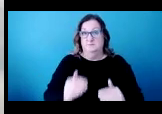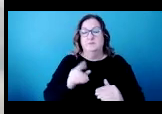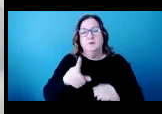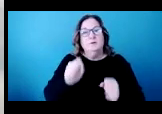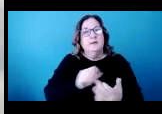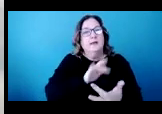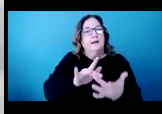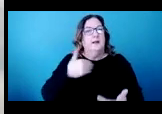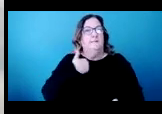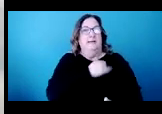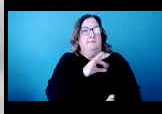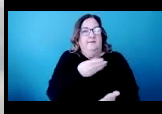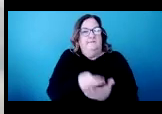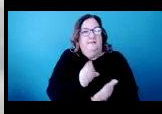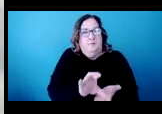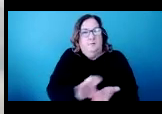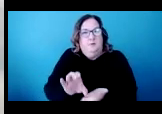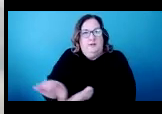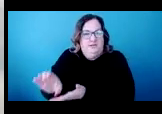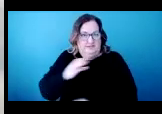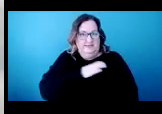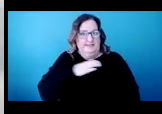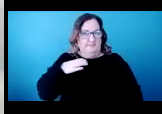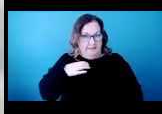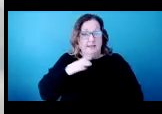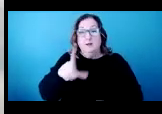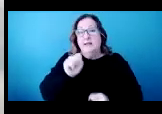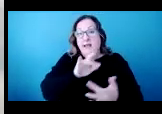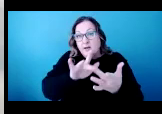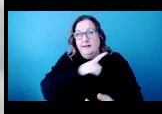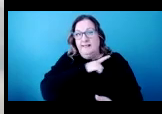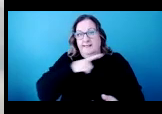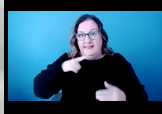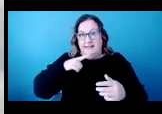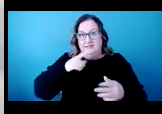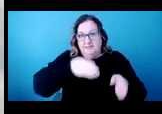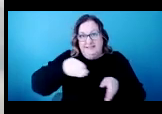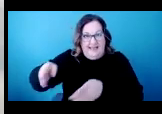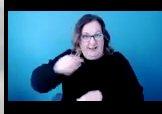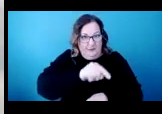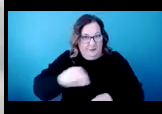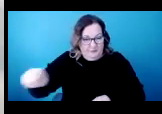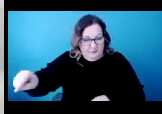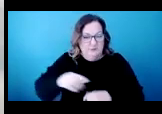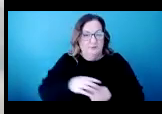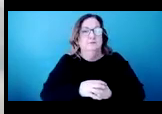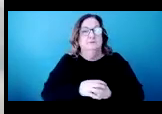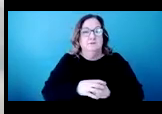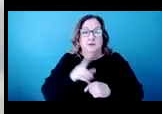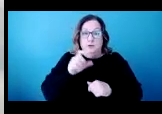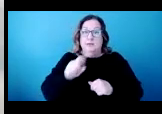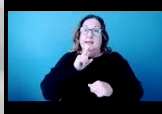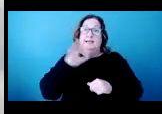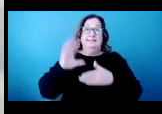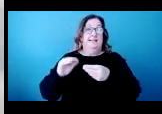appropriation committees and your legislators, like we had talked about. You can testify at a legislative appropriations hearing. We